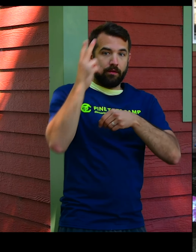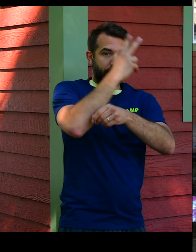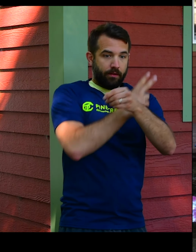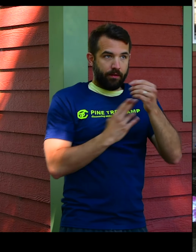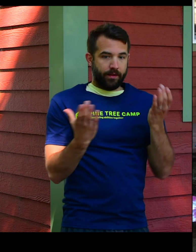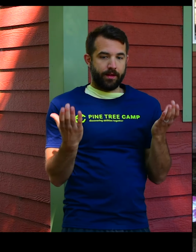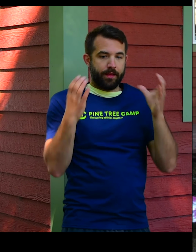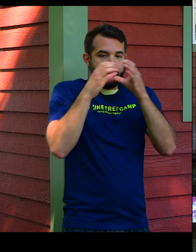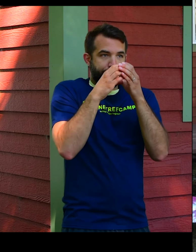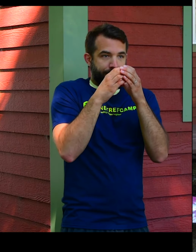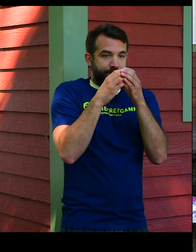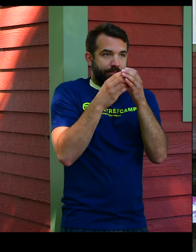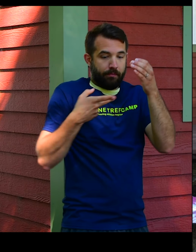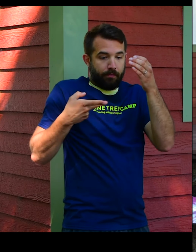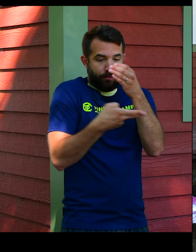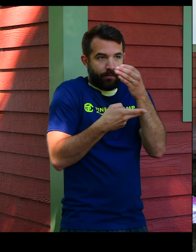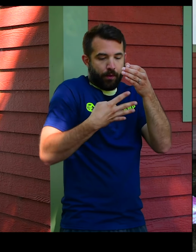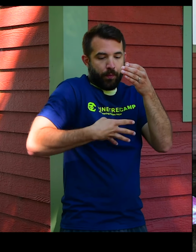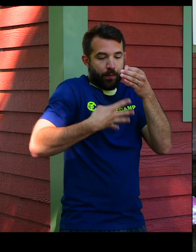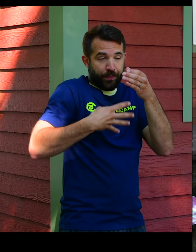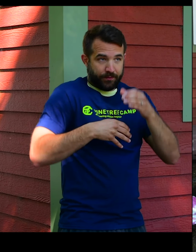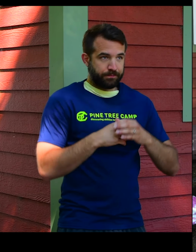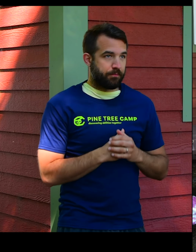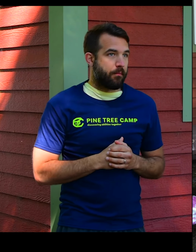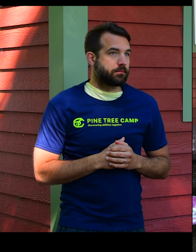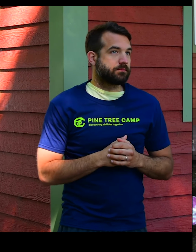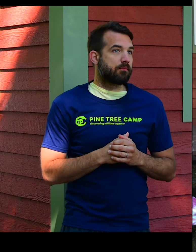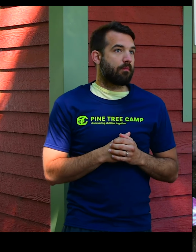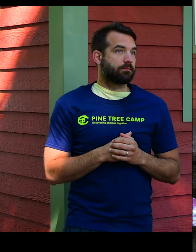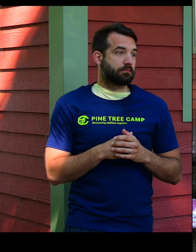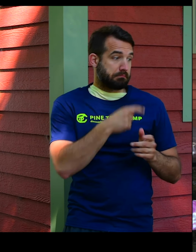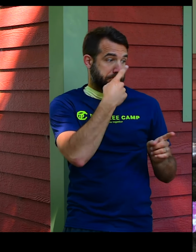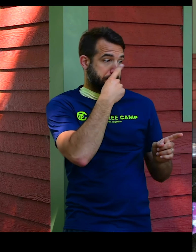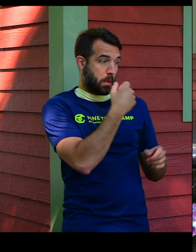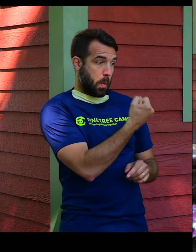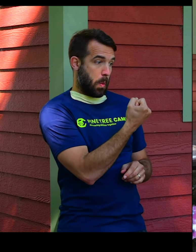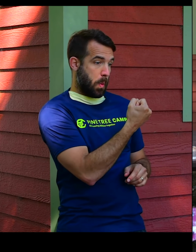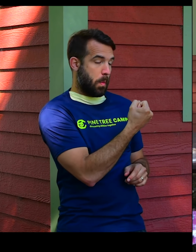bottle and have Kat hold it for me.